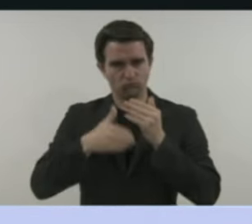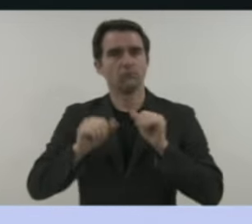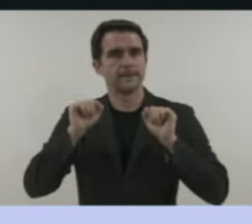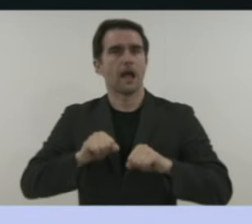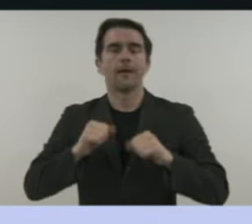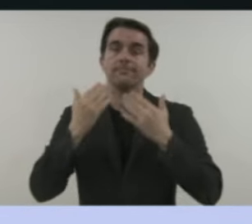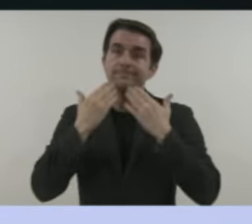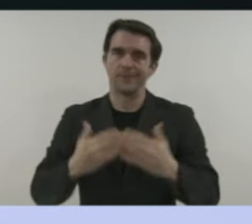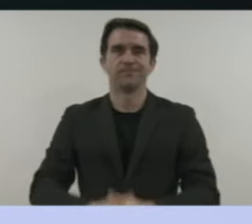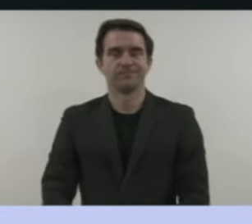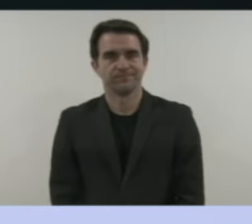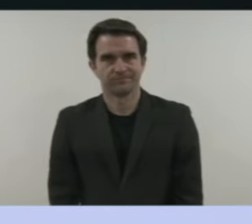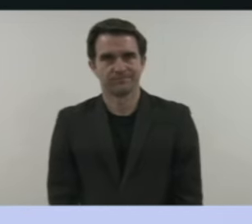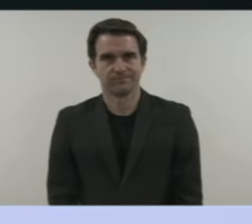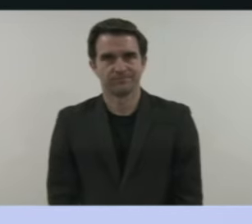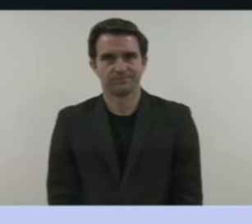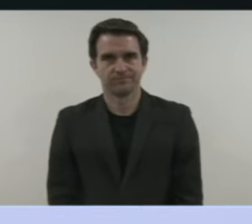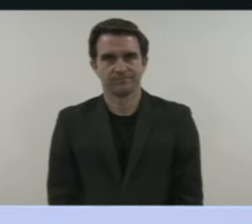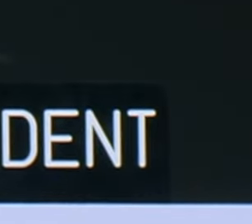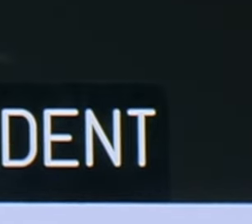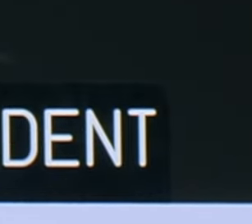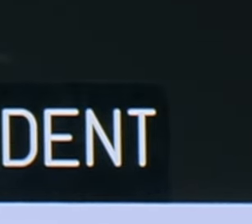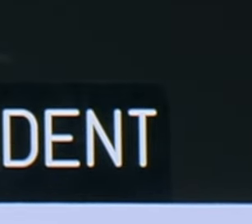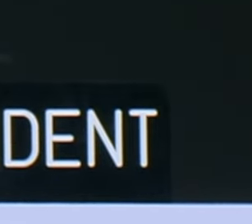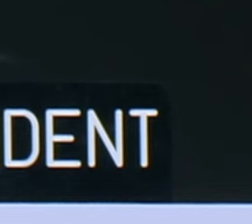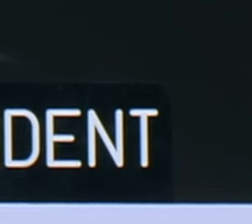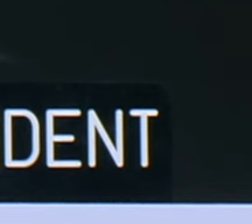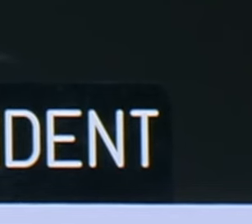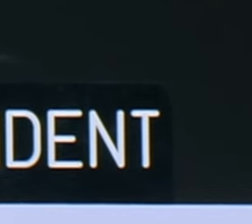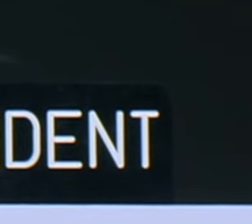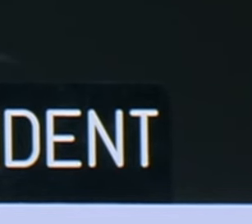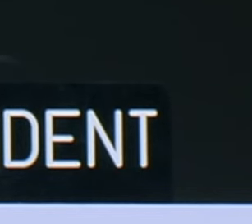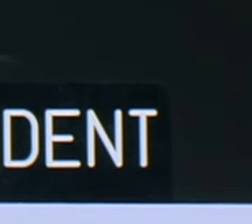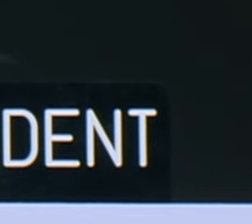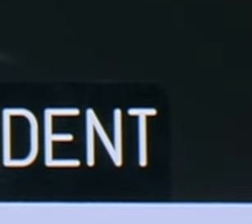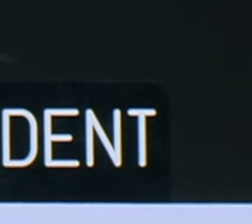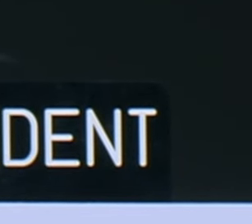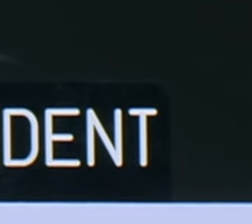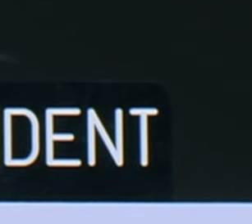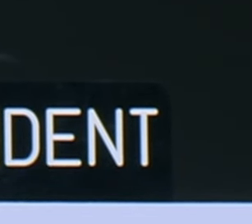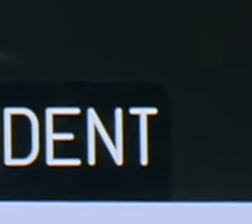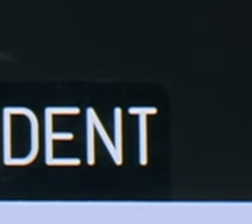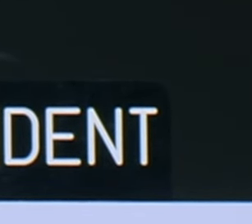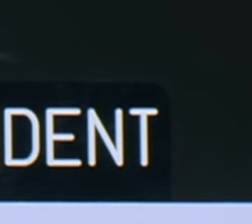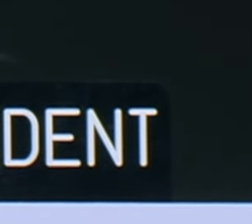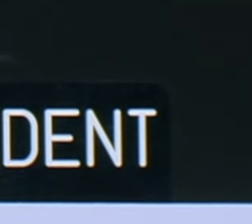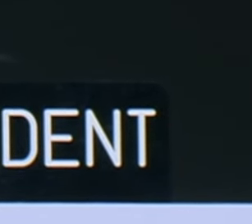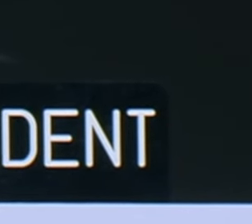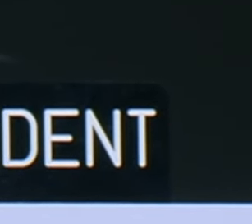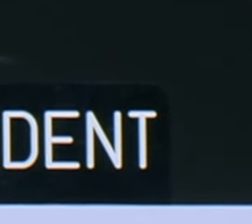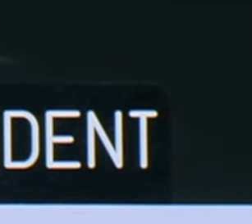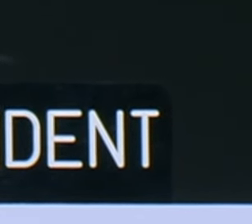And it is my pleasure now to welcome His Excellency Mr. Kyriakos Mitsotakis, Prime Minister of